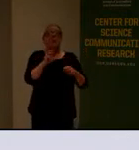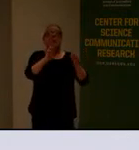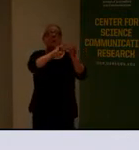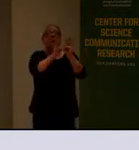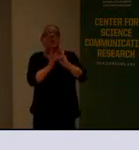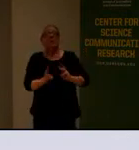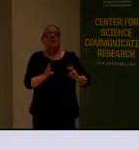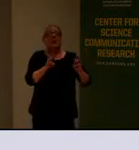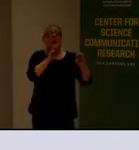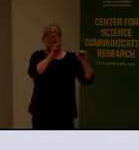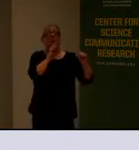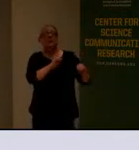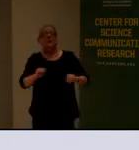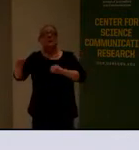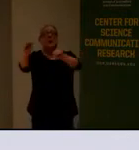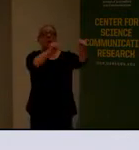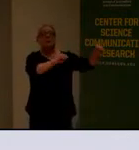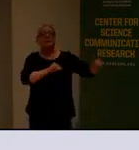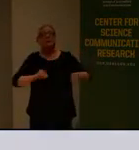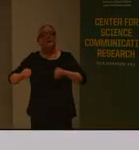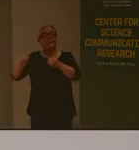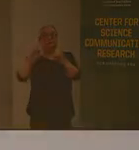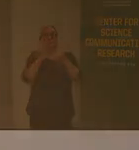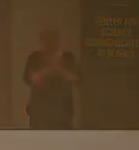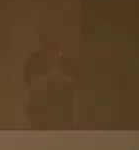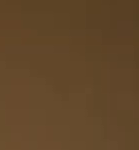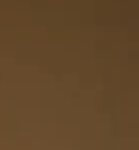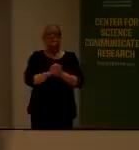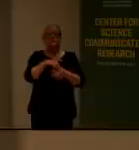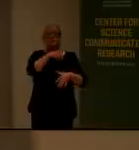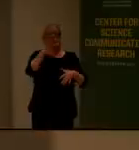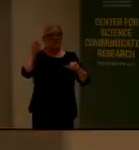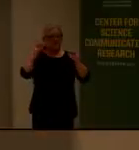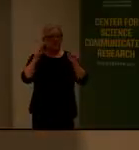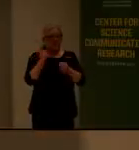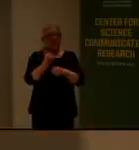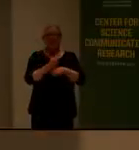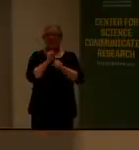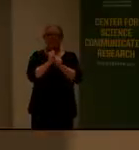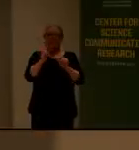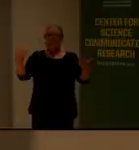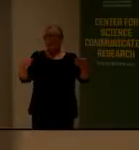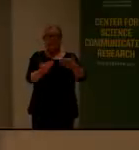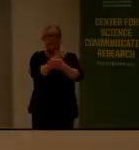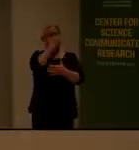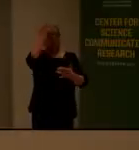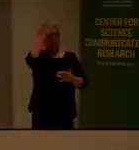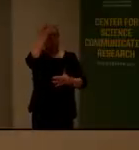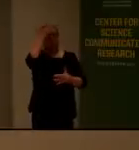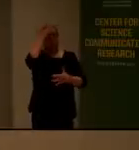All of that has a host of impacts around different organ systems, creating new diseases, worsening existing.